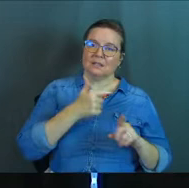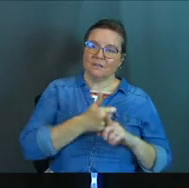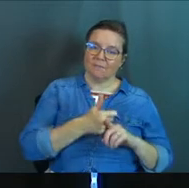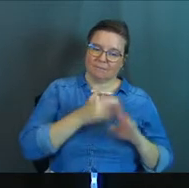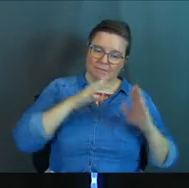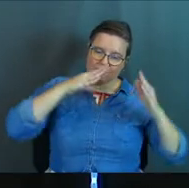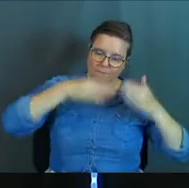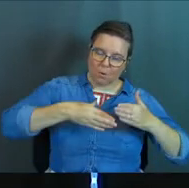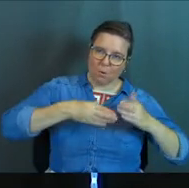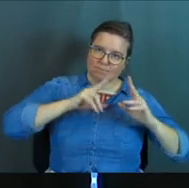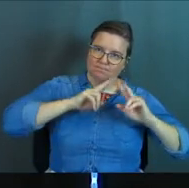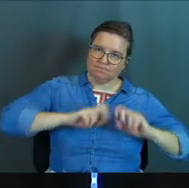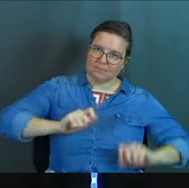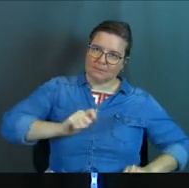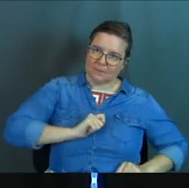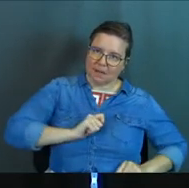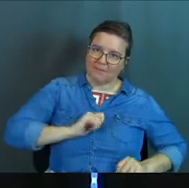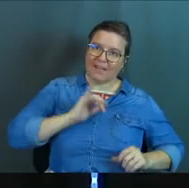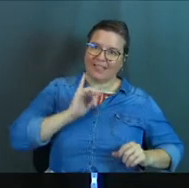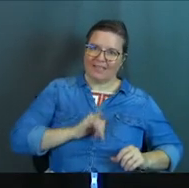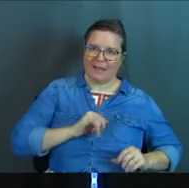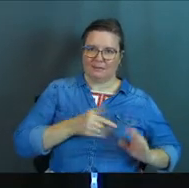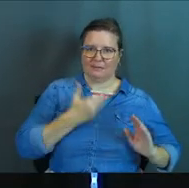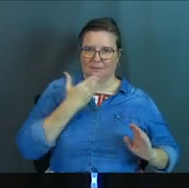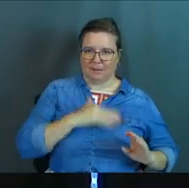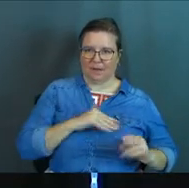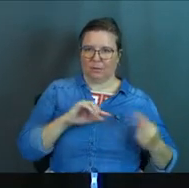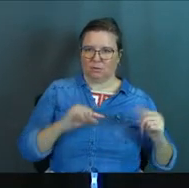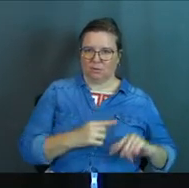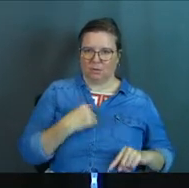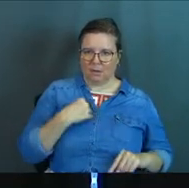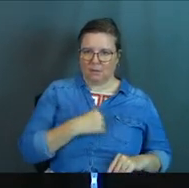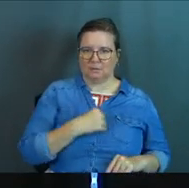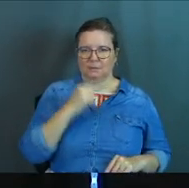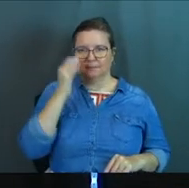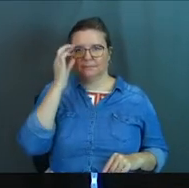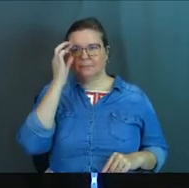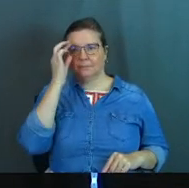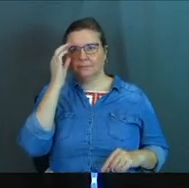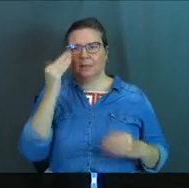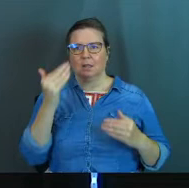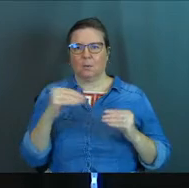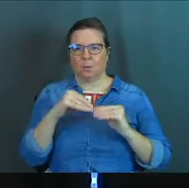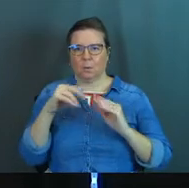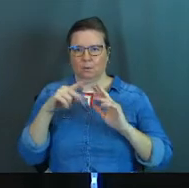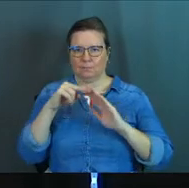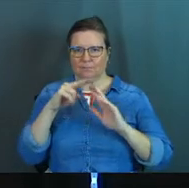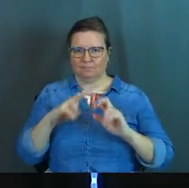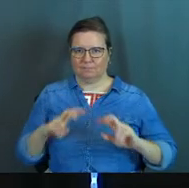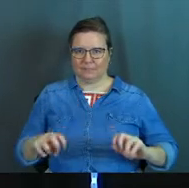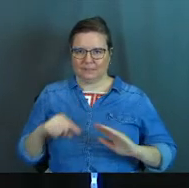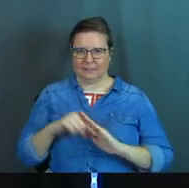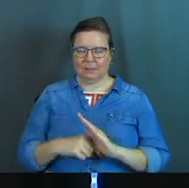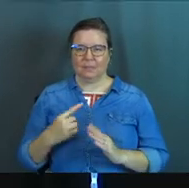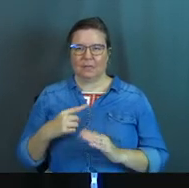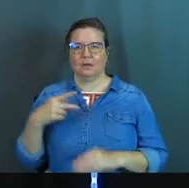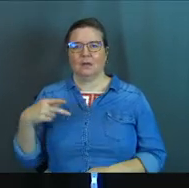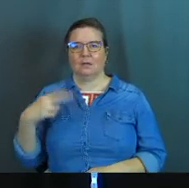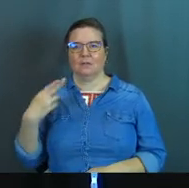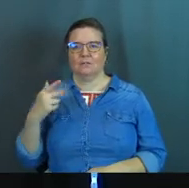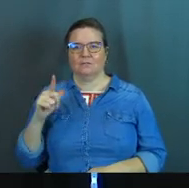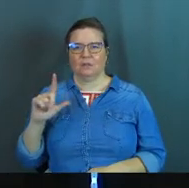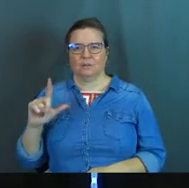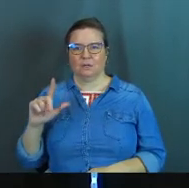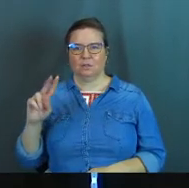on ourselves that's actually hurting us. So let's go a little bit deeper. This one is Philippians